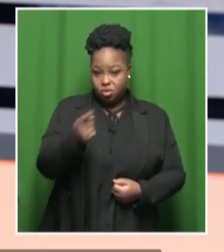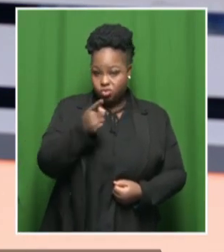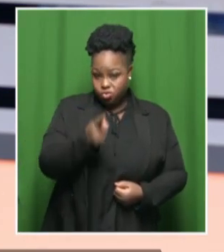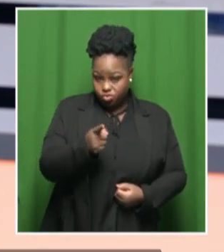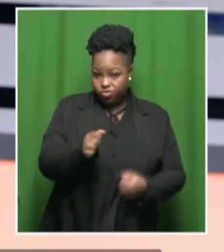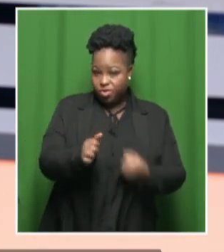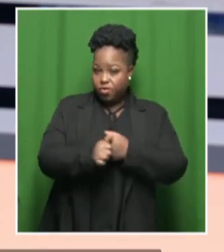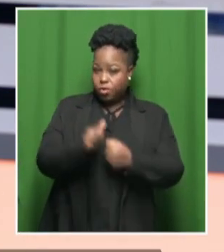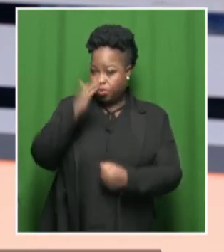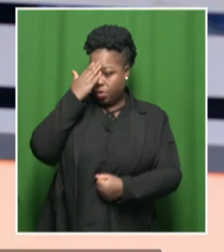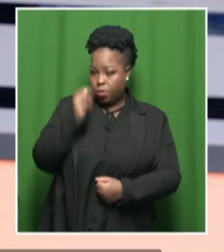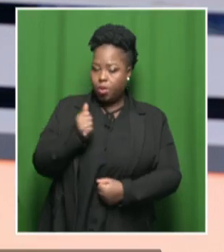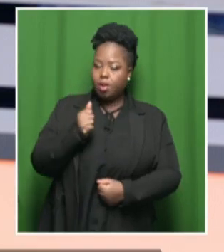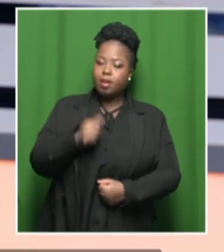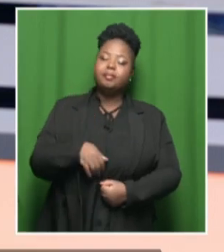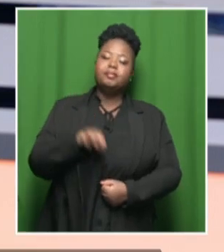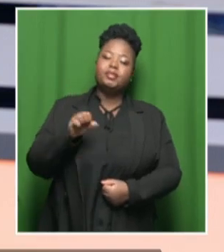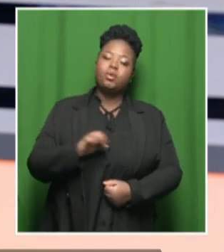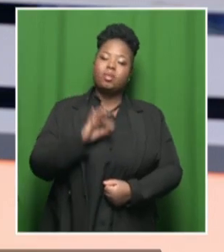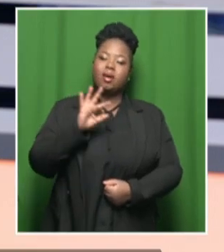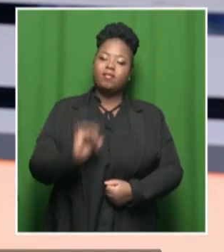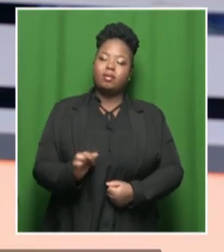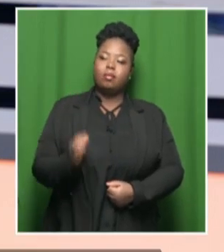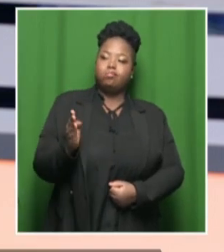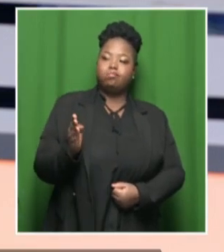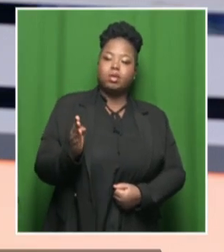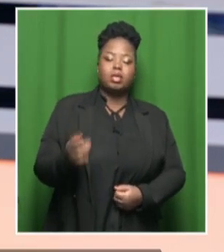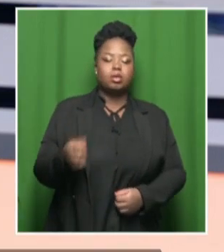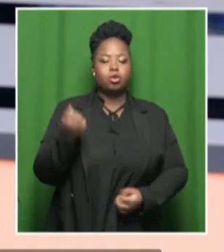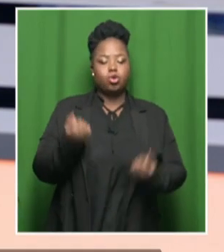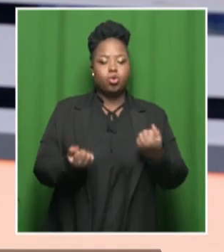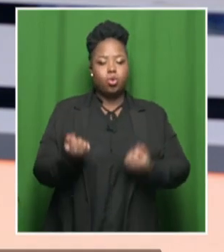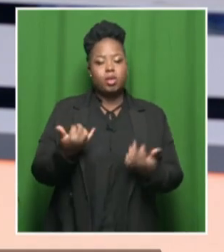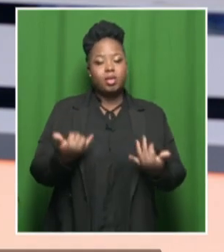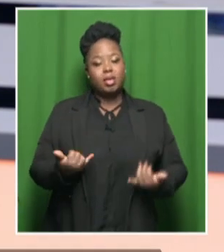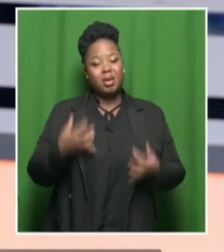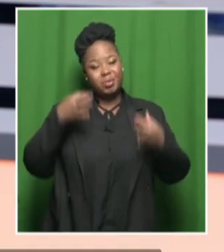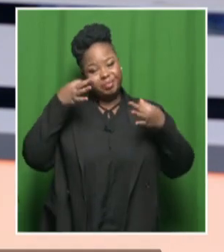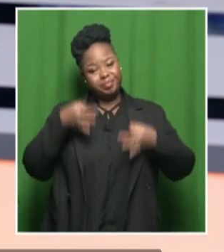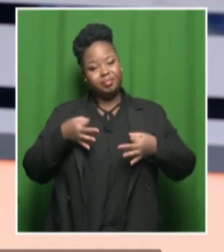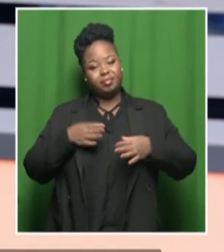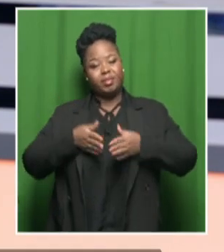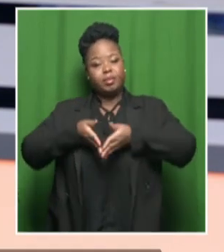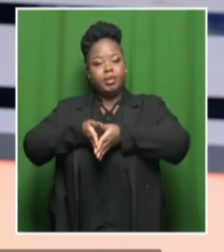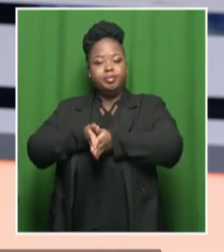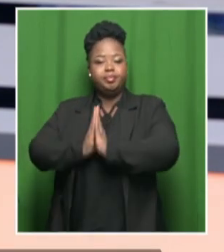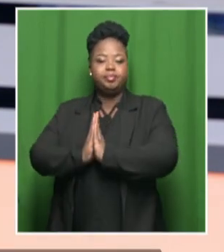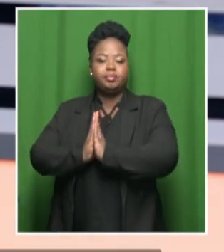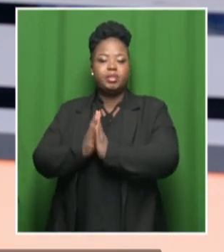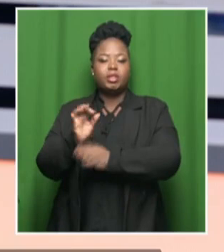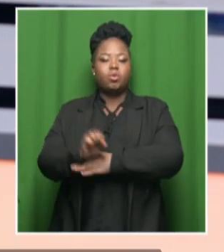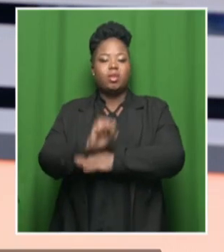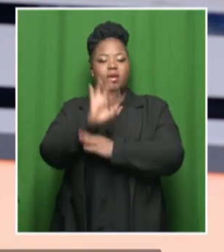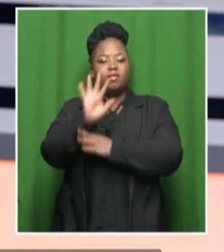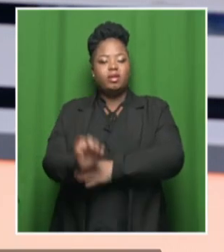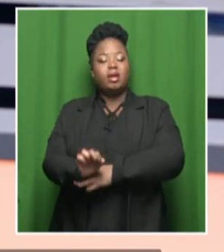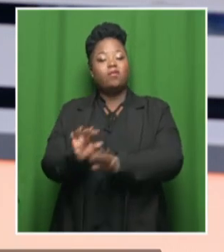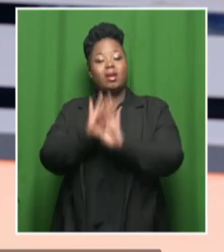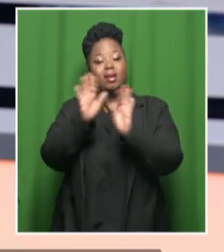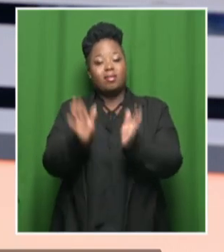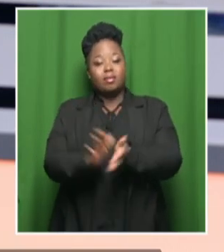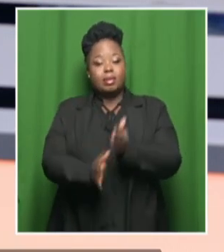with South Africa approaching that court, and now the ruling on South Africa's request for additional measures in regard to what is